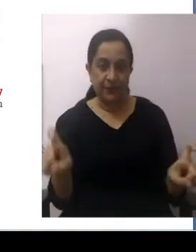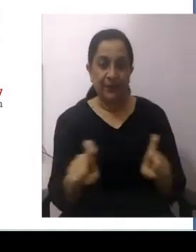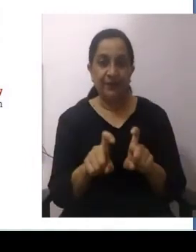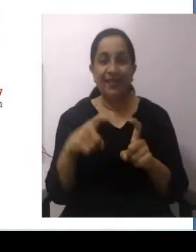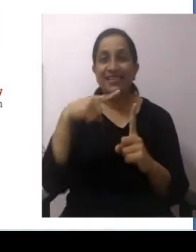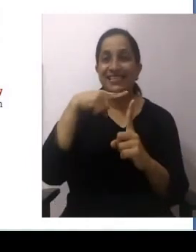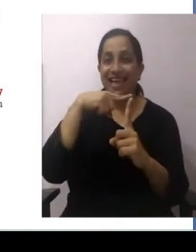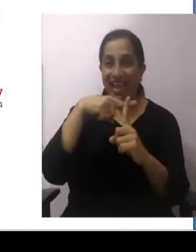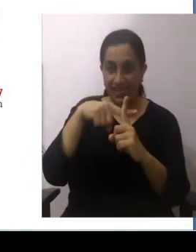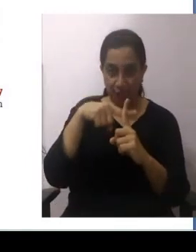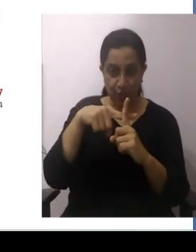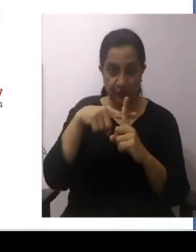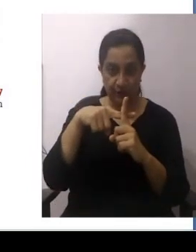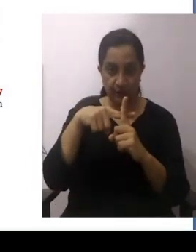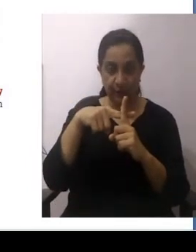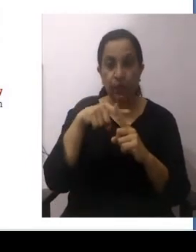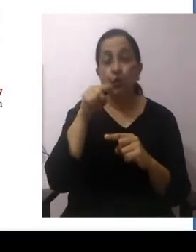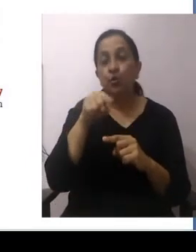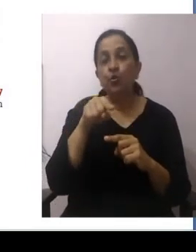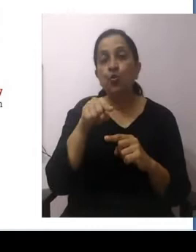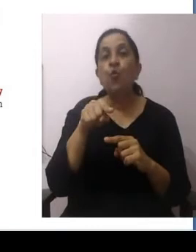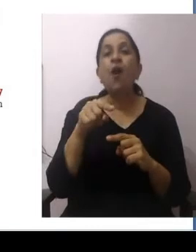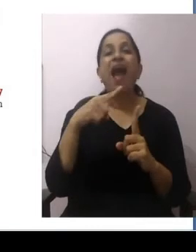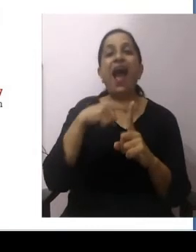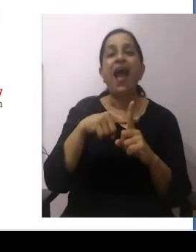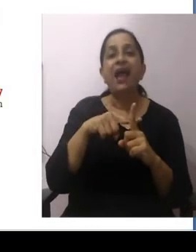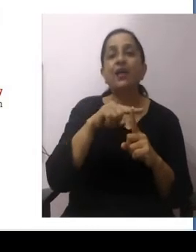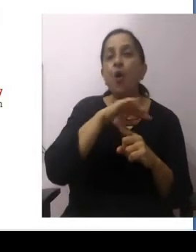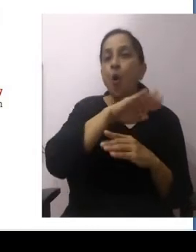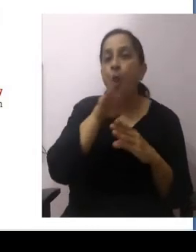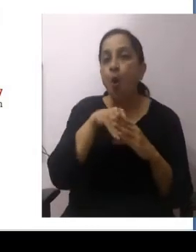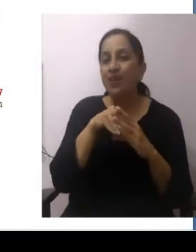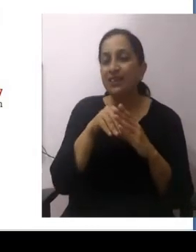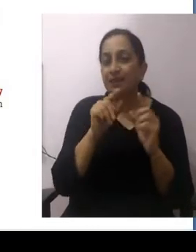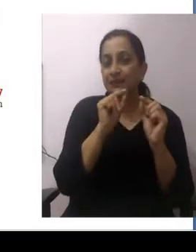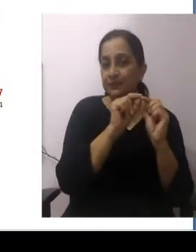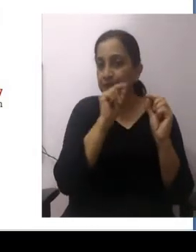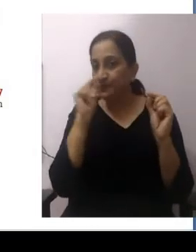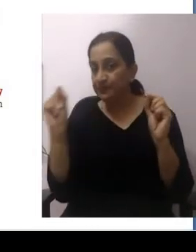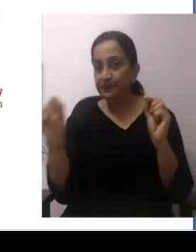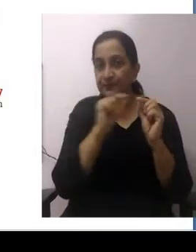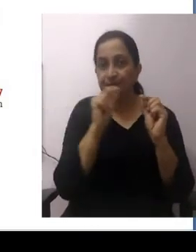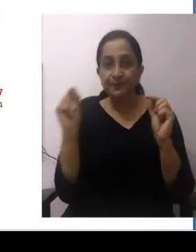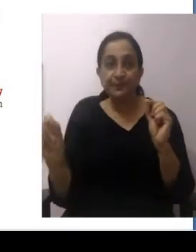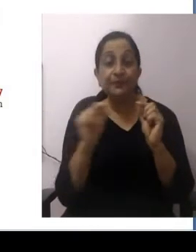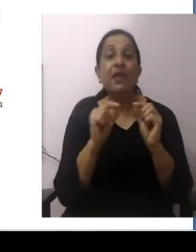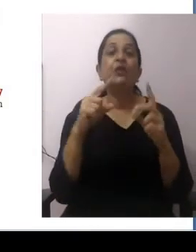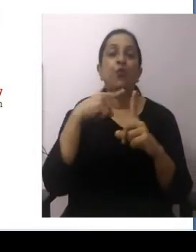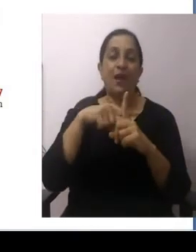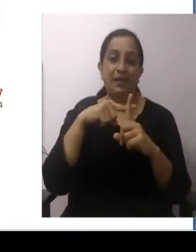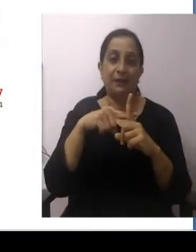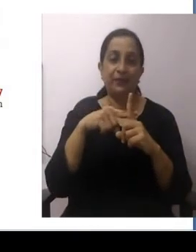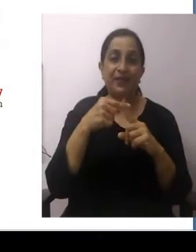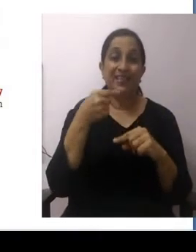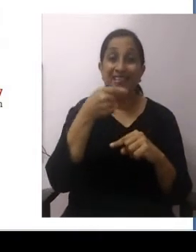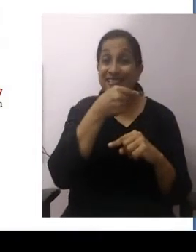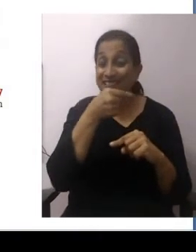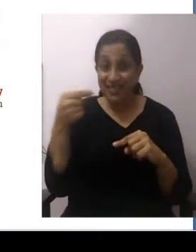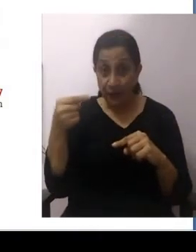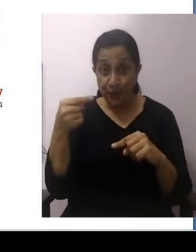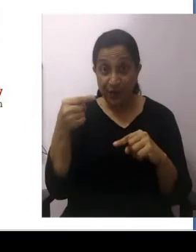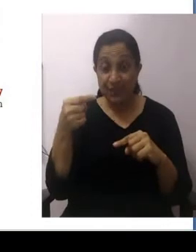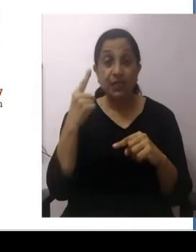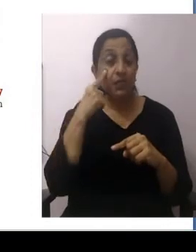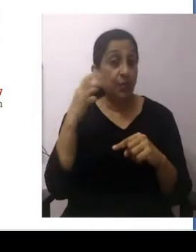addition, you add the corresponding elements. Subtraction, you always subtract